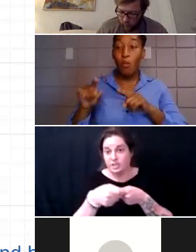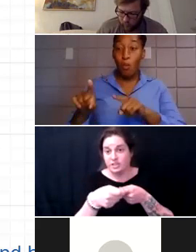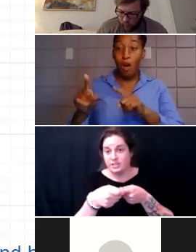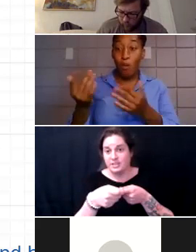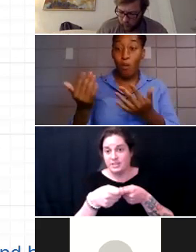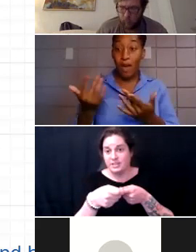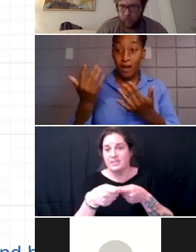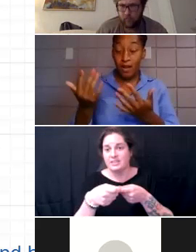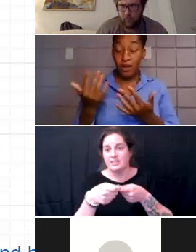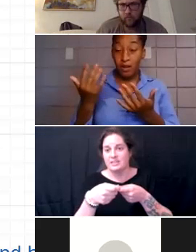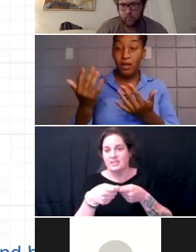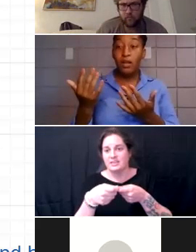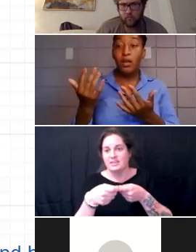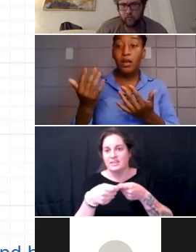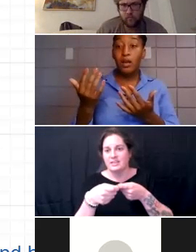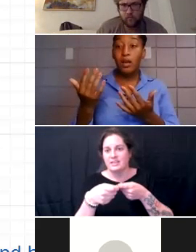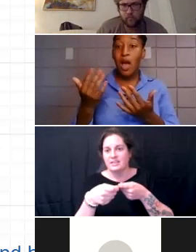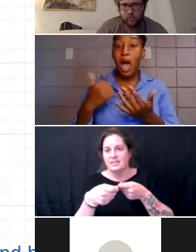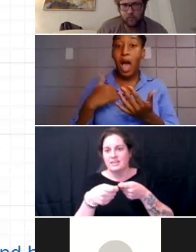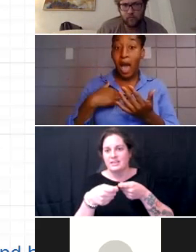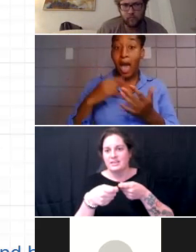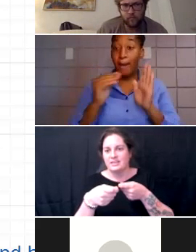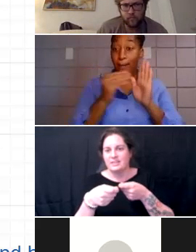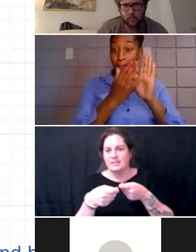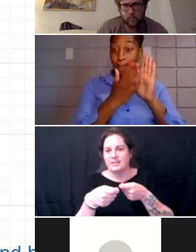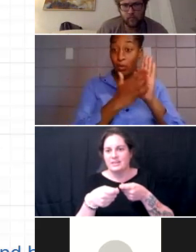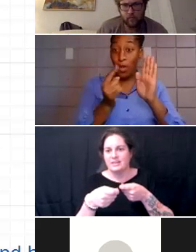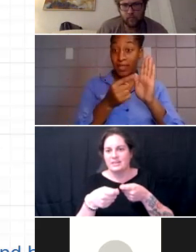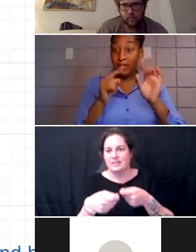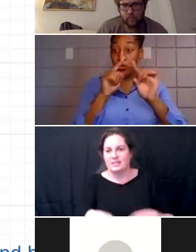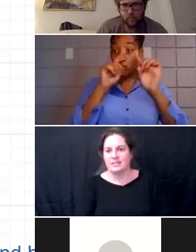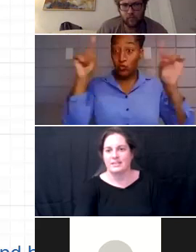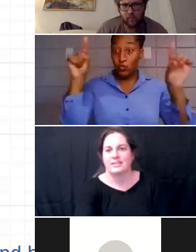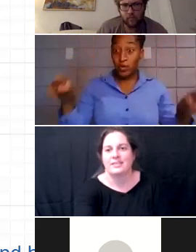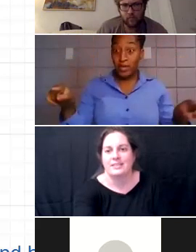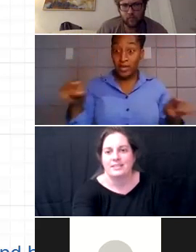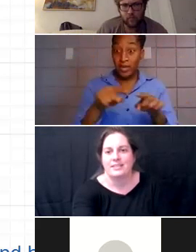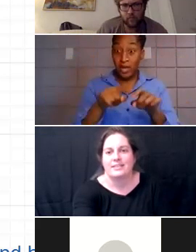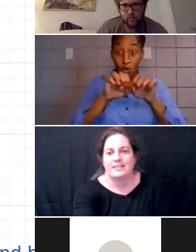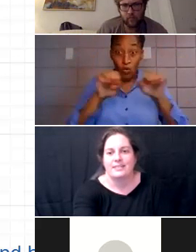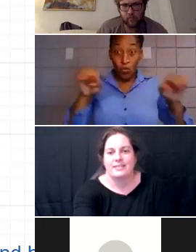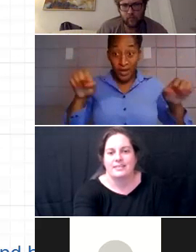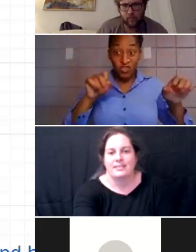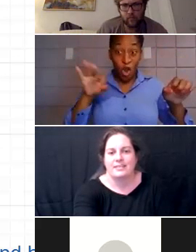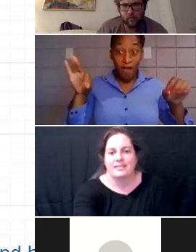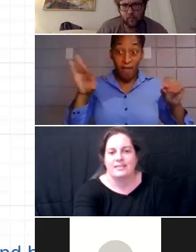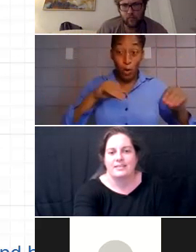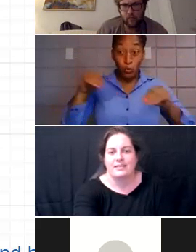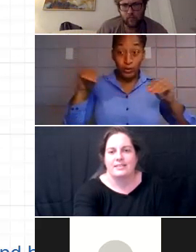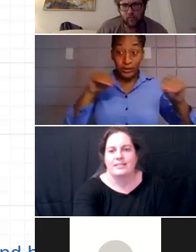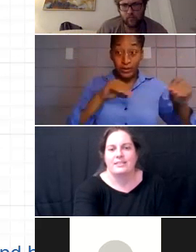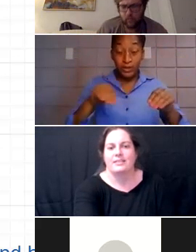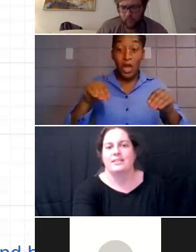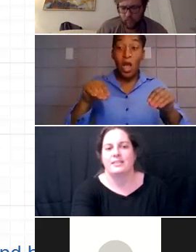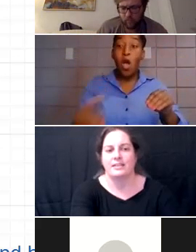and put on the screen for you the equations of motion rewritten to accommodate free